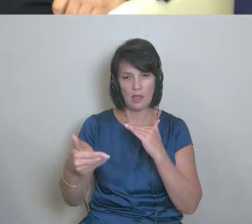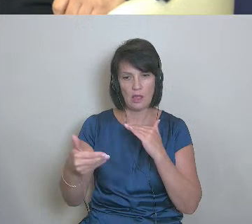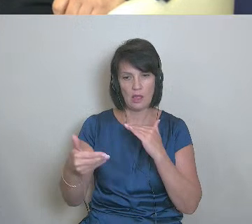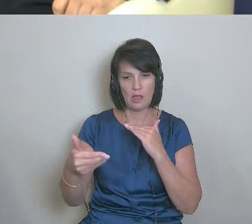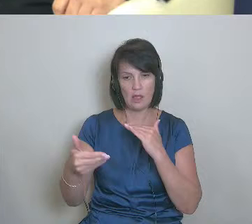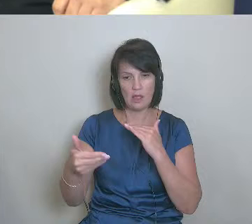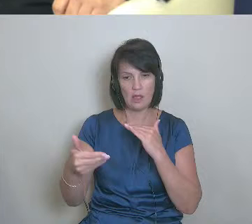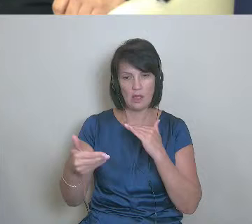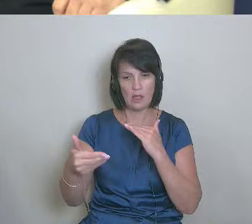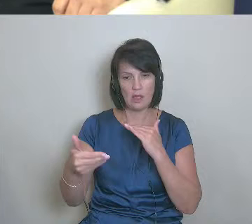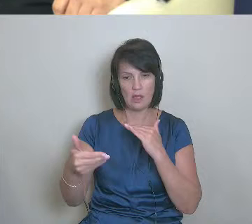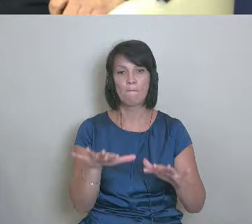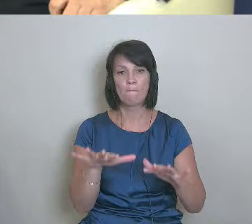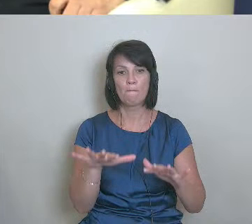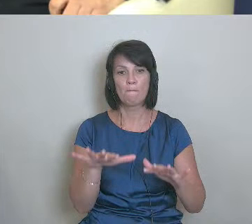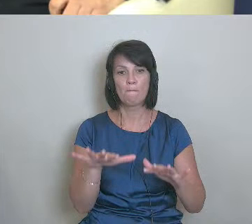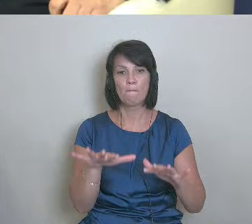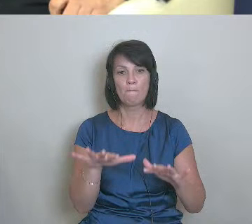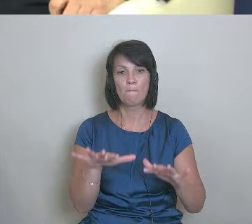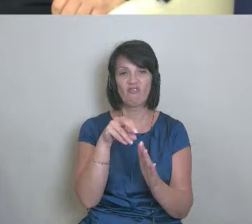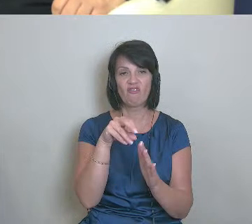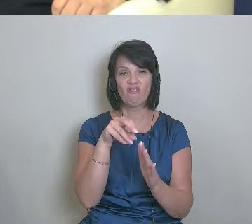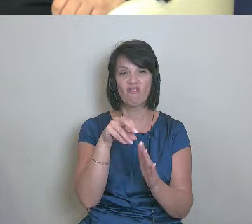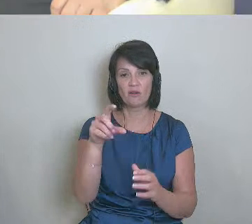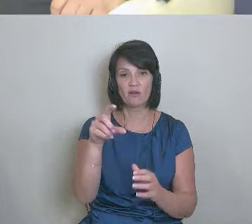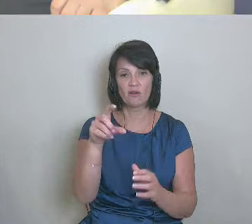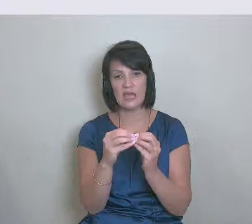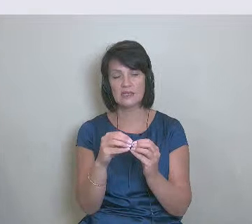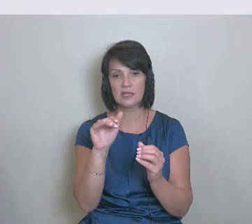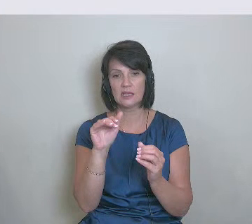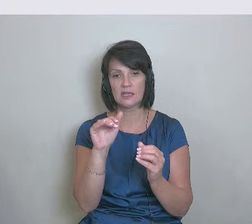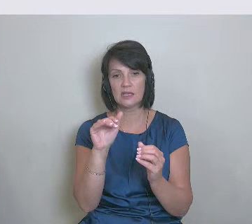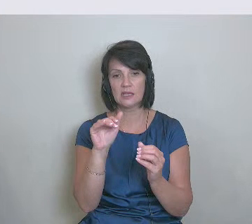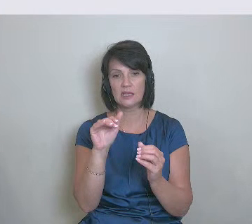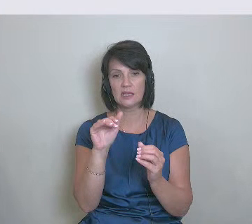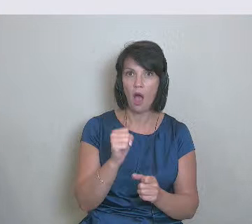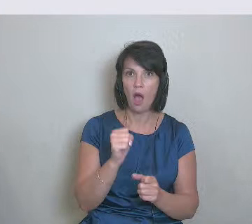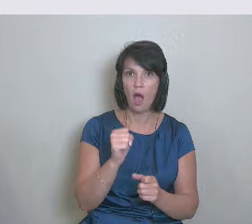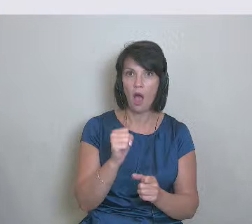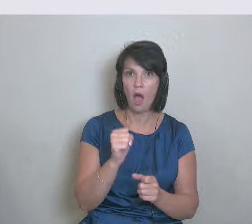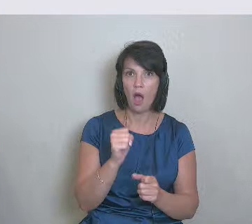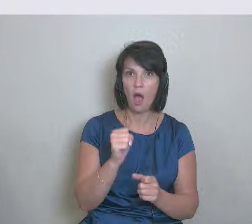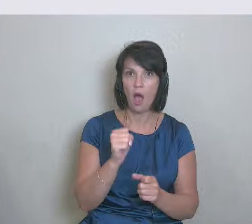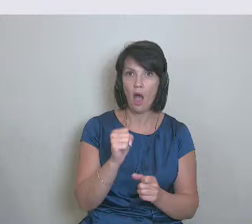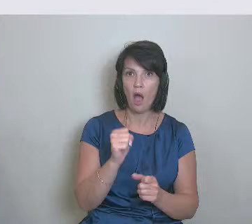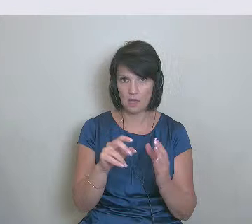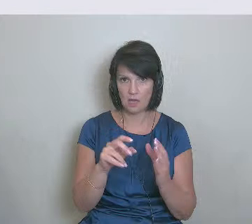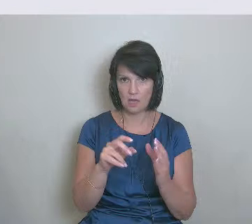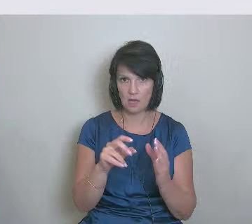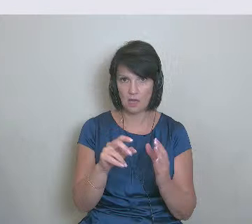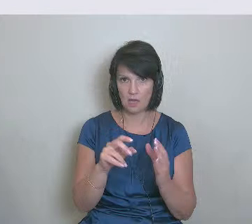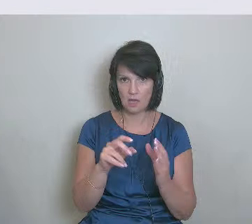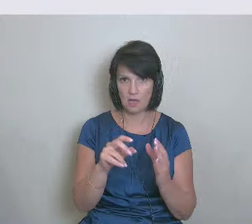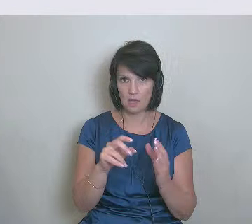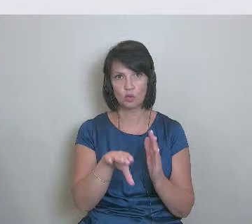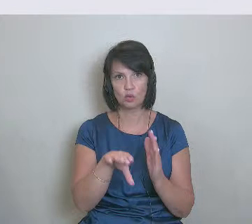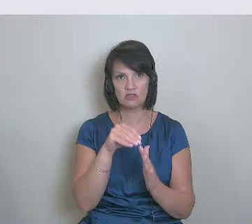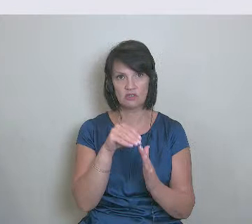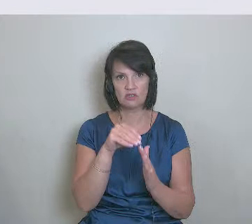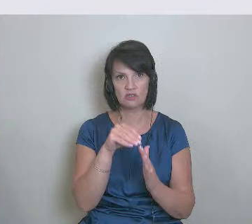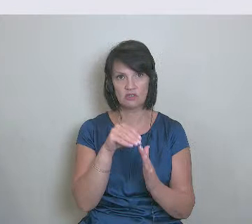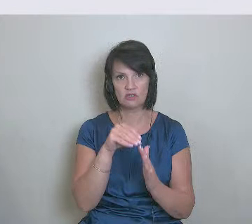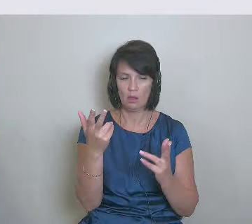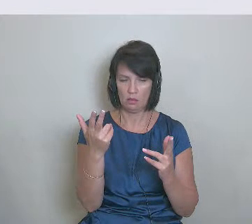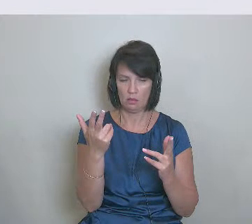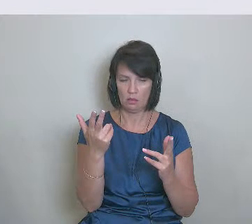Can we go back to the previous slide? The cities with the electors of 10,000 electors, but are there cities where